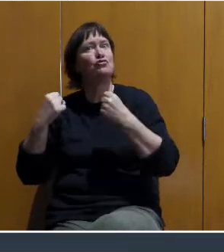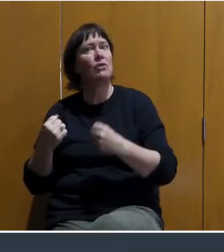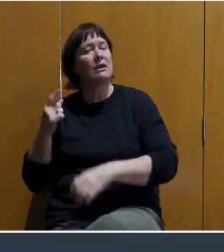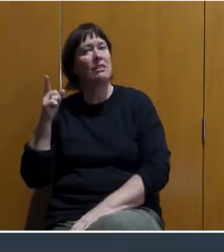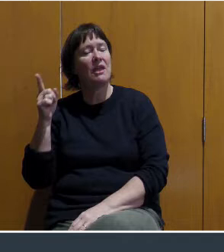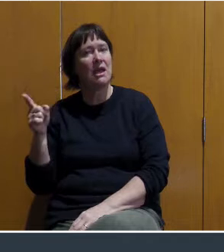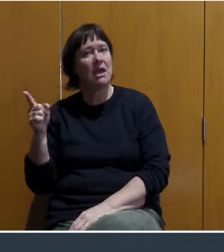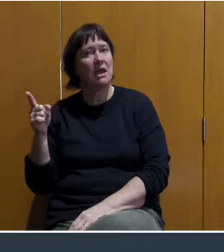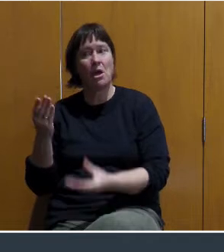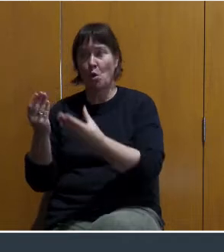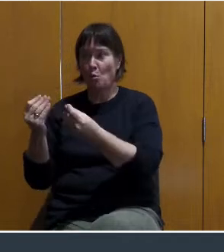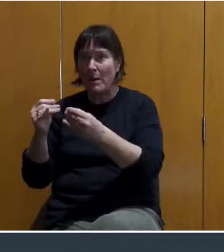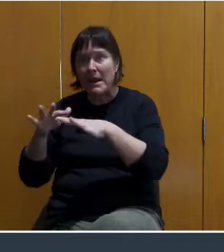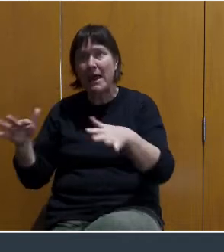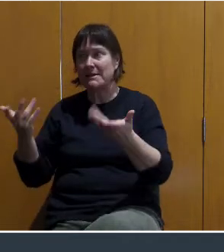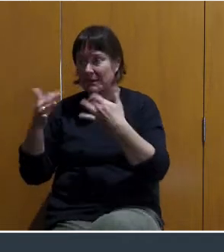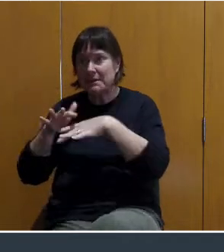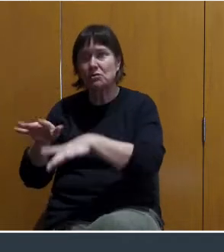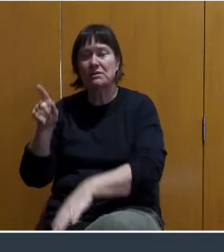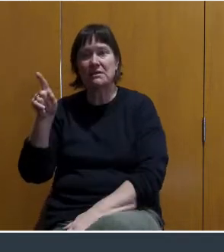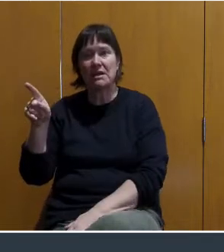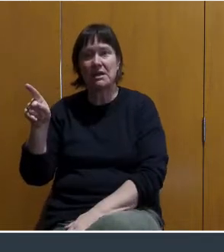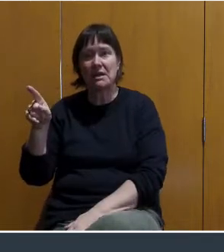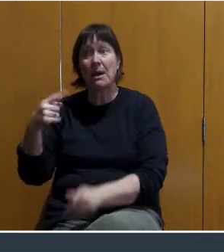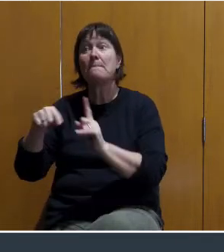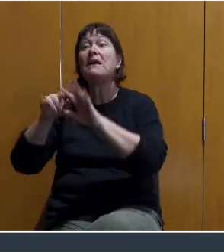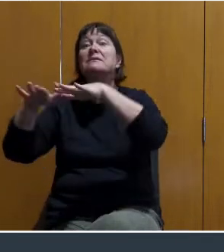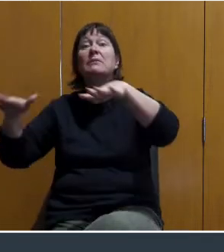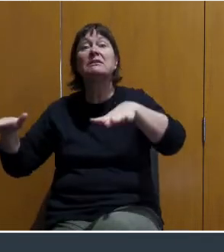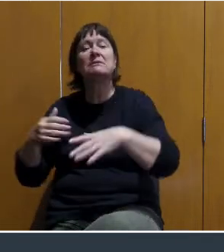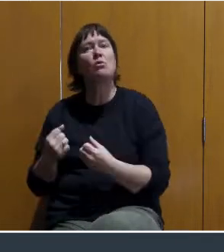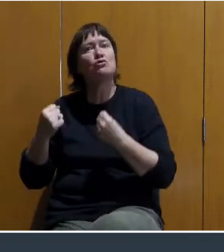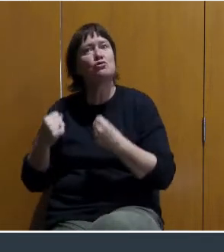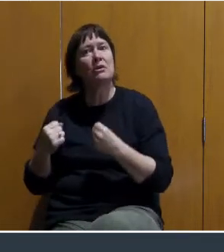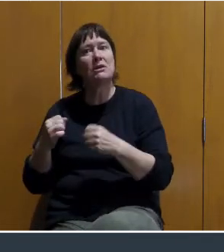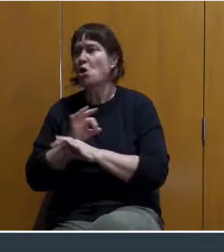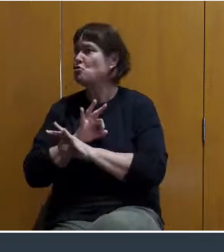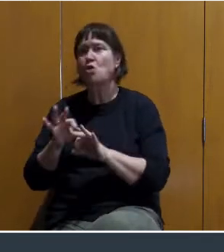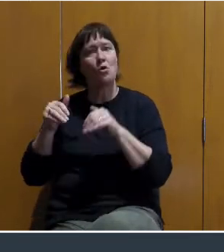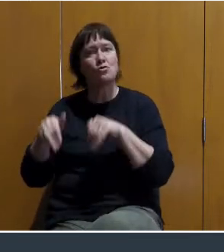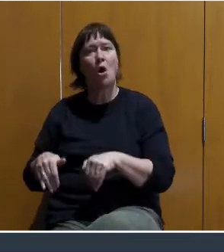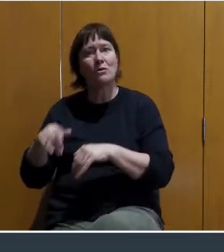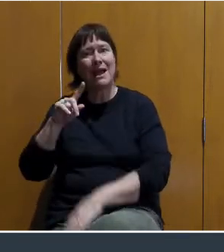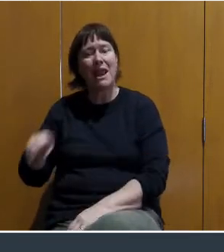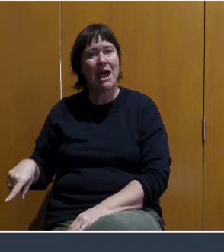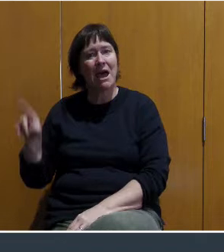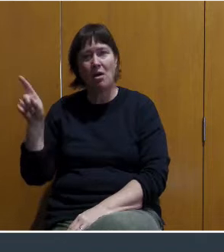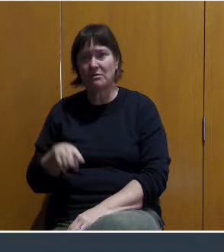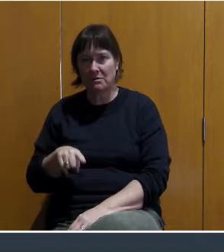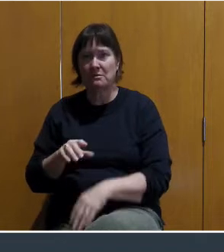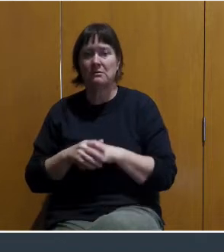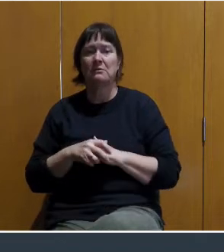their wetlands and estuarine areas and beaches. They're just no dogs. A lot of beaches